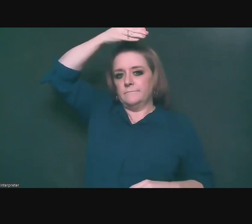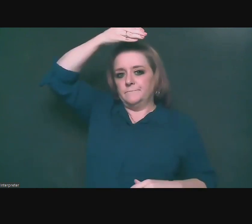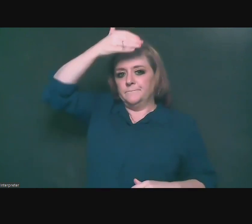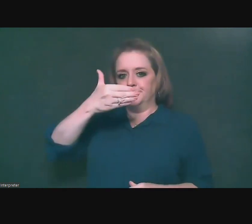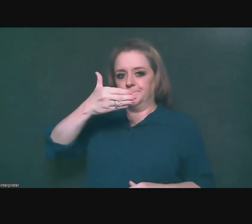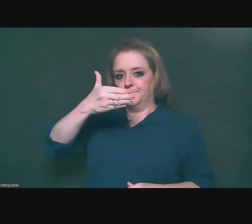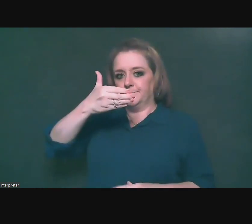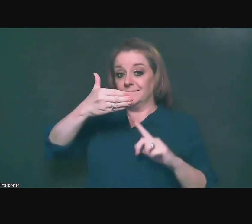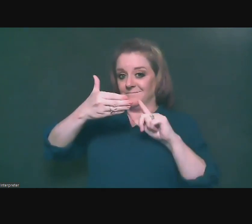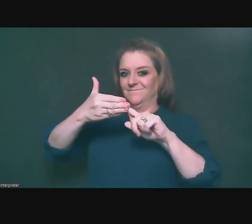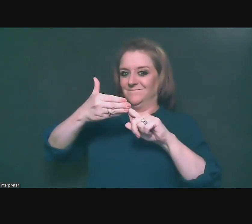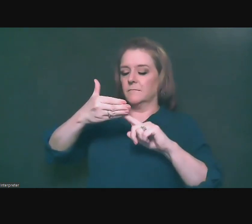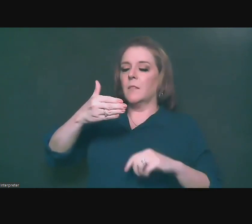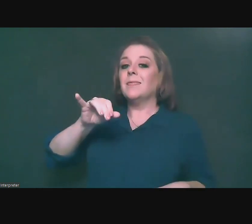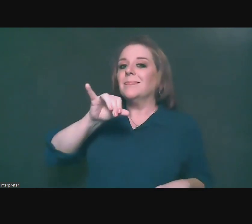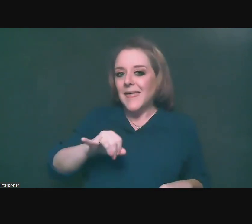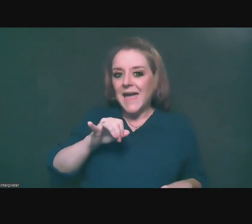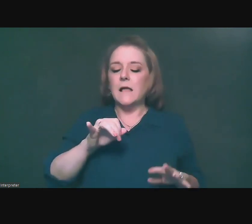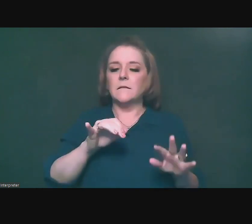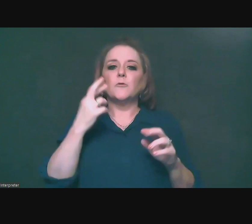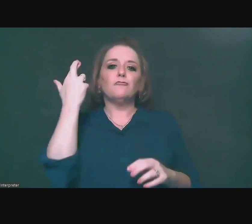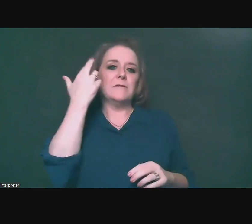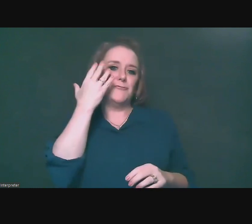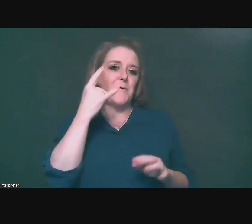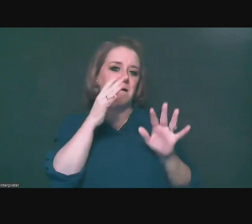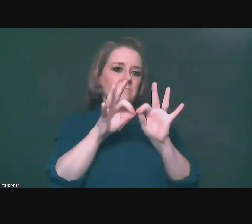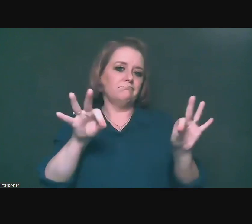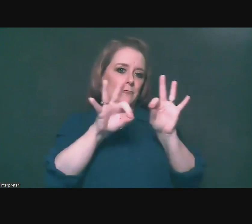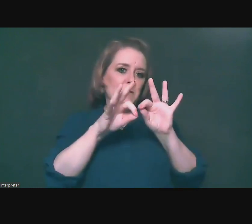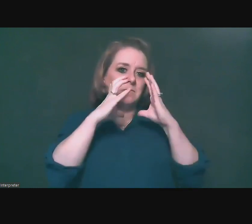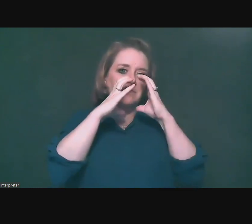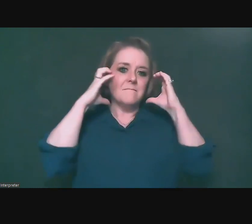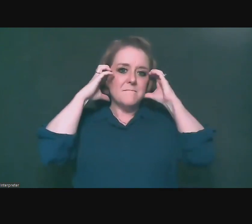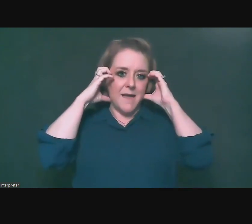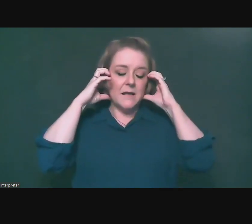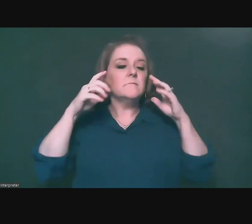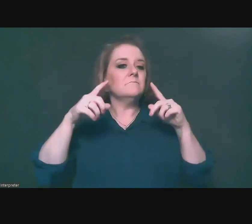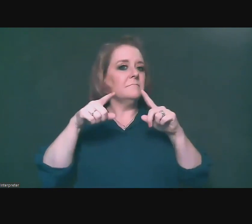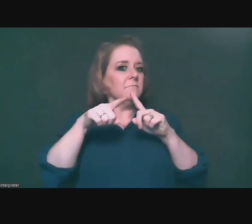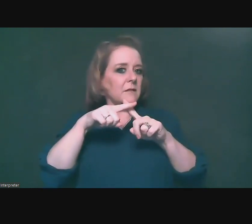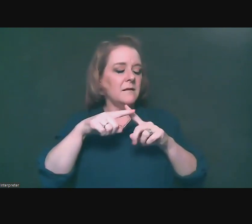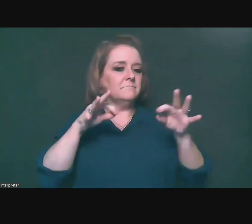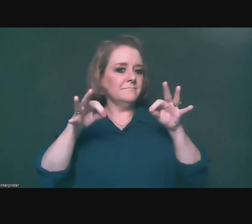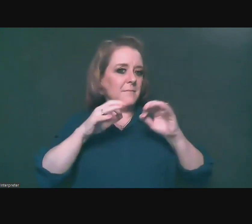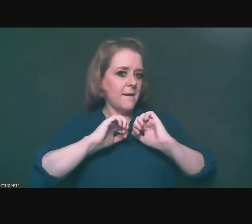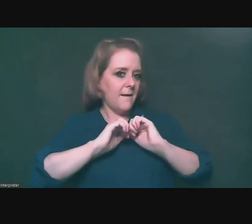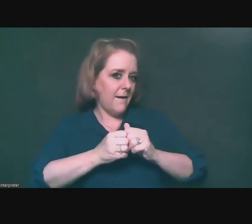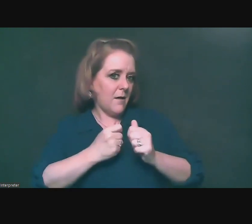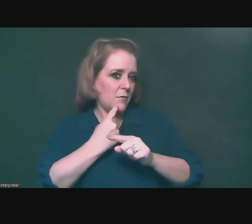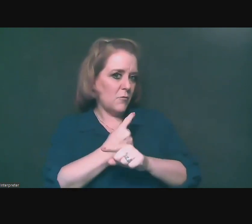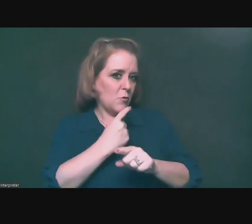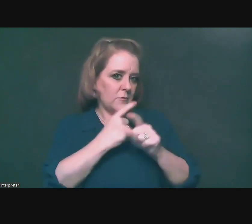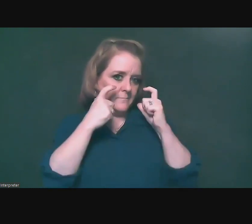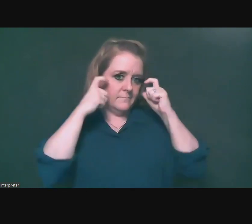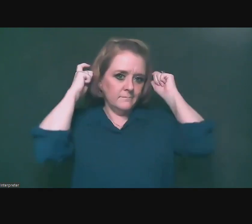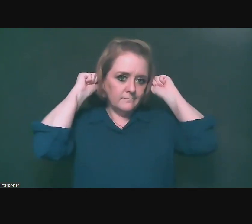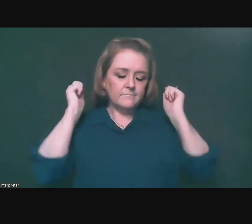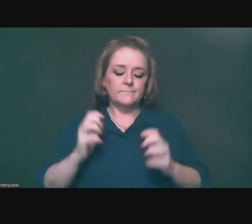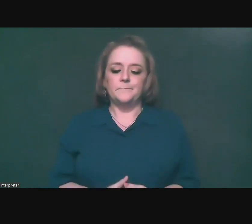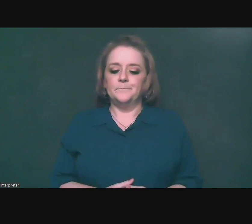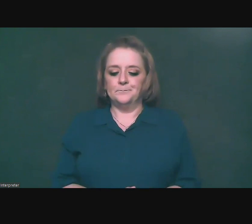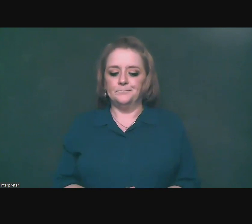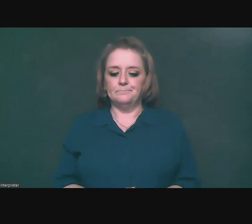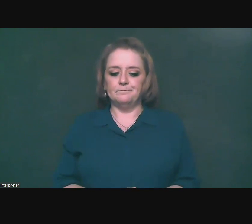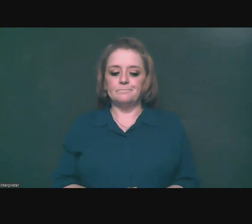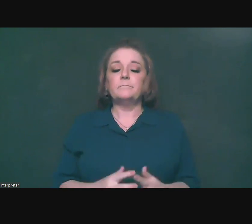That's the mask debate part 2. That's how you wear a mask. So as we continue to